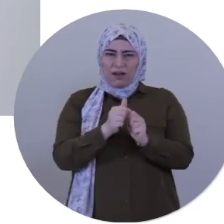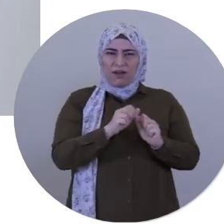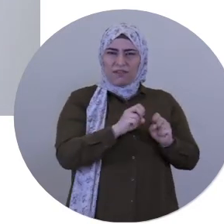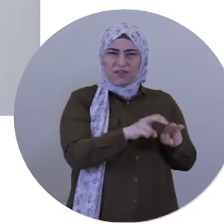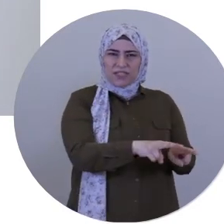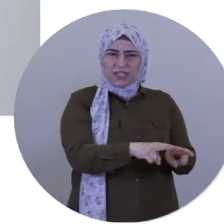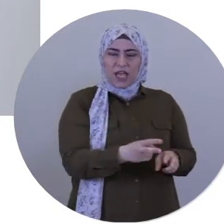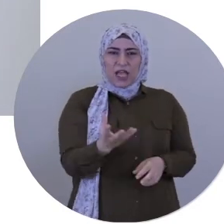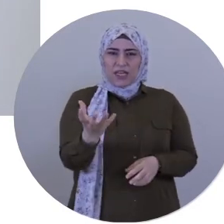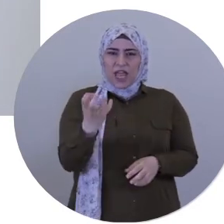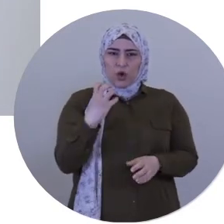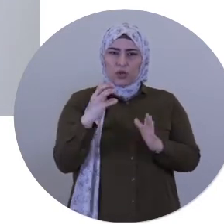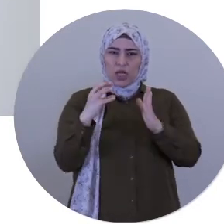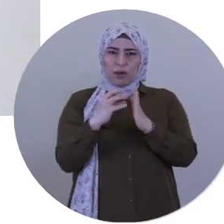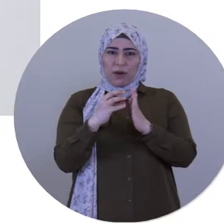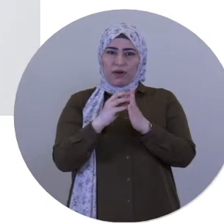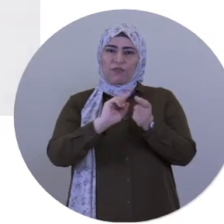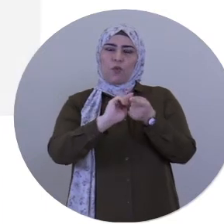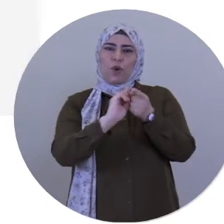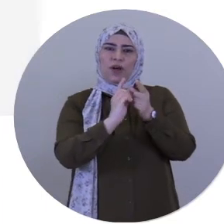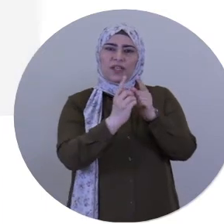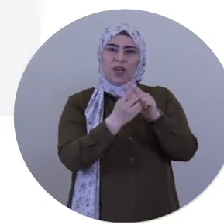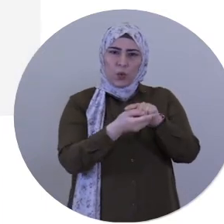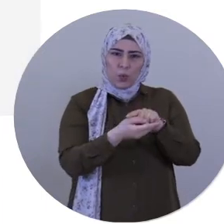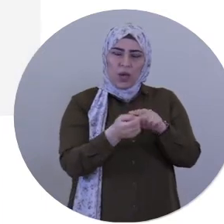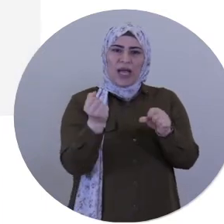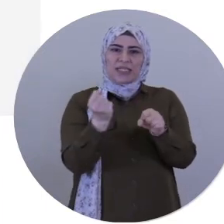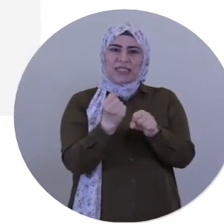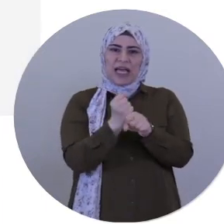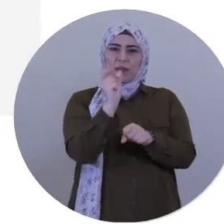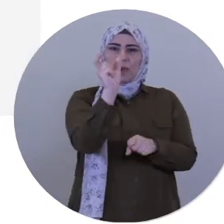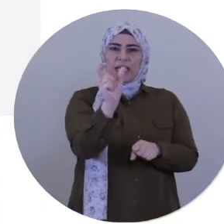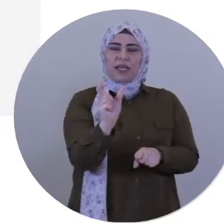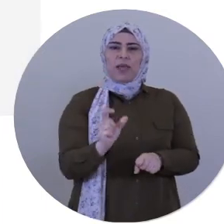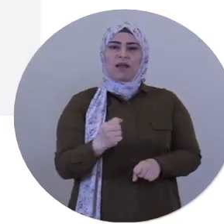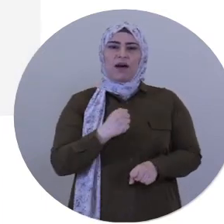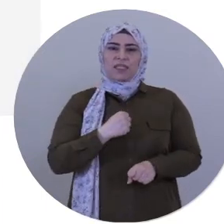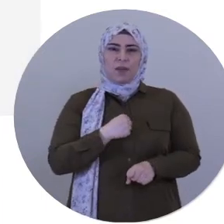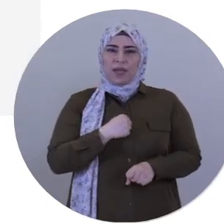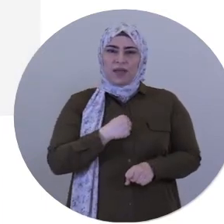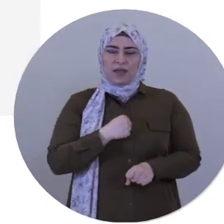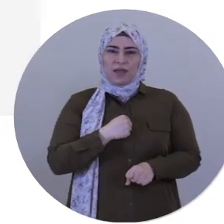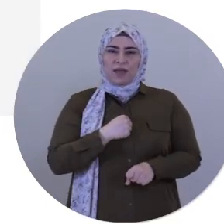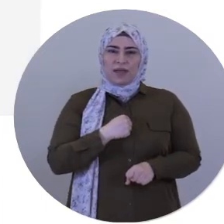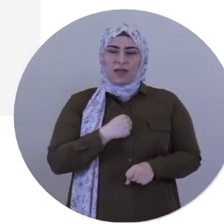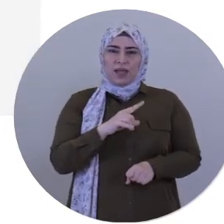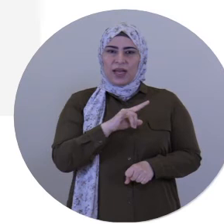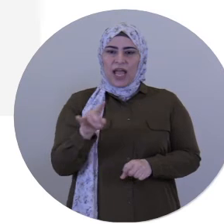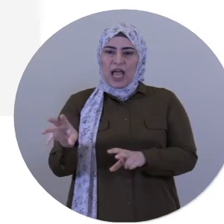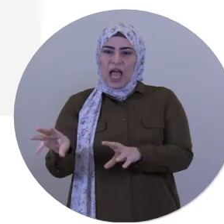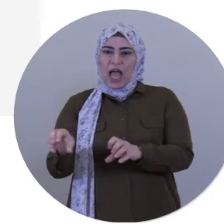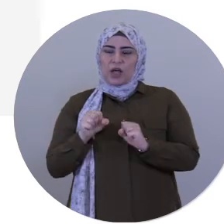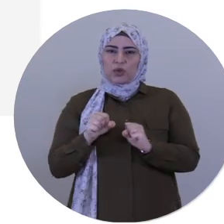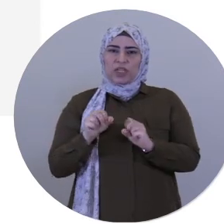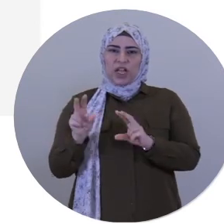copy-paste the answers. Make sure first you understand the passage. Then break up the ideas and